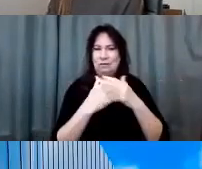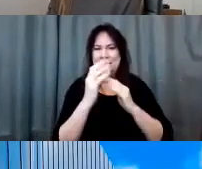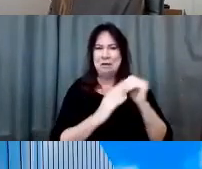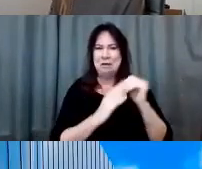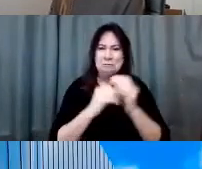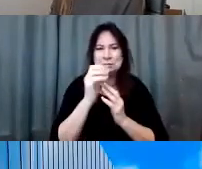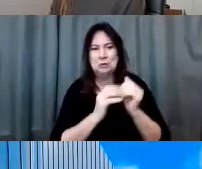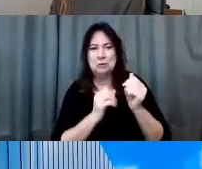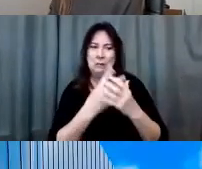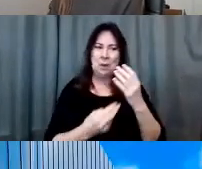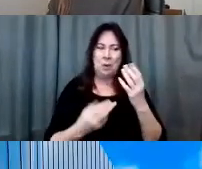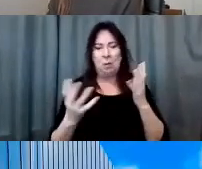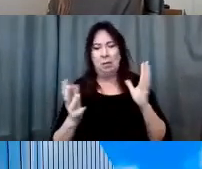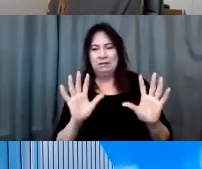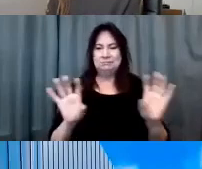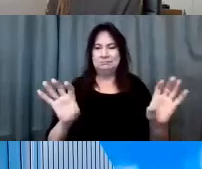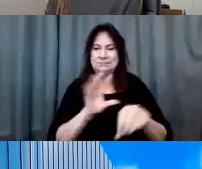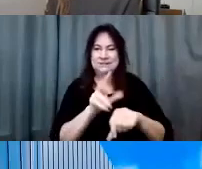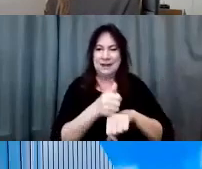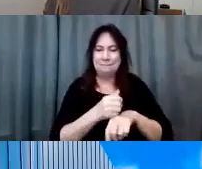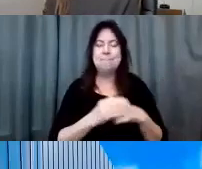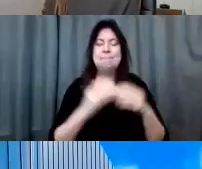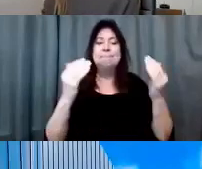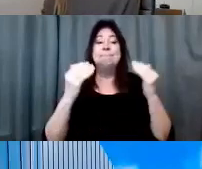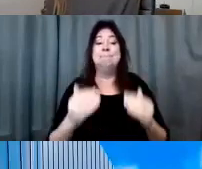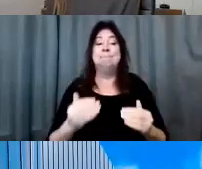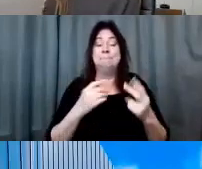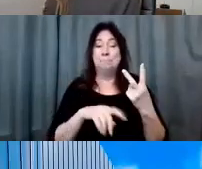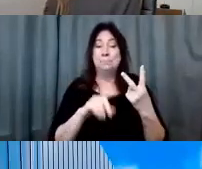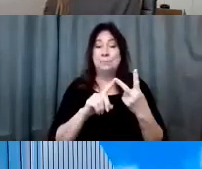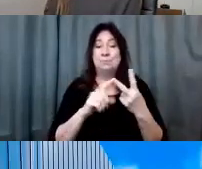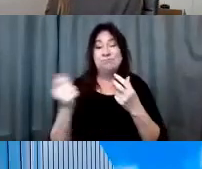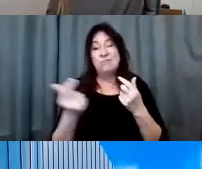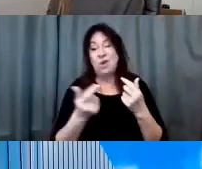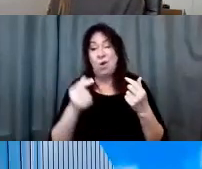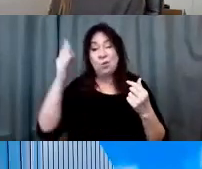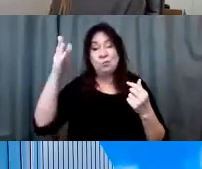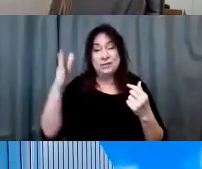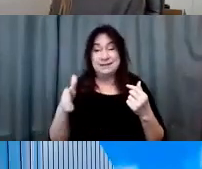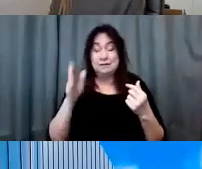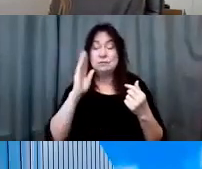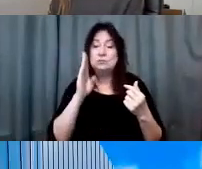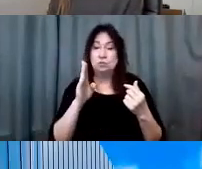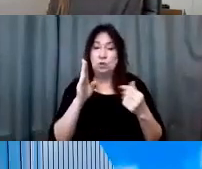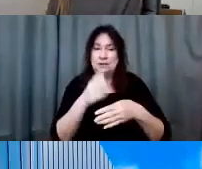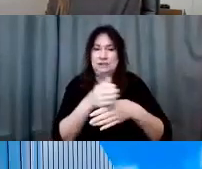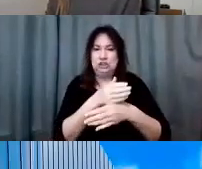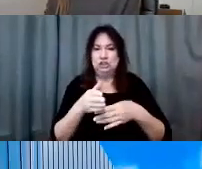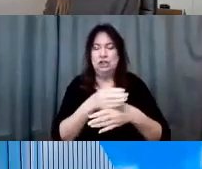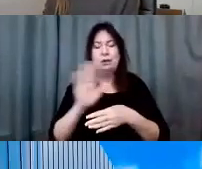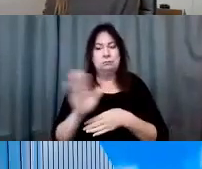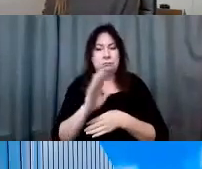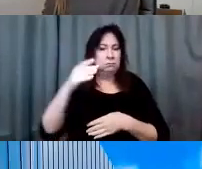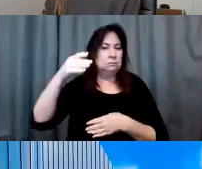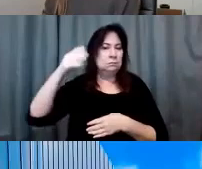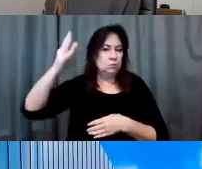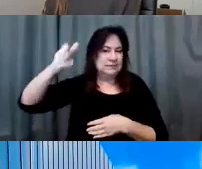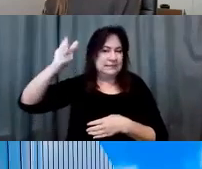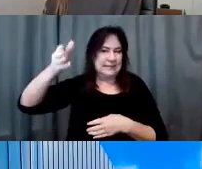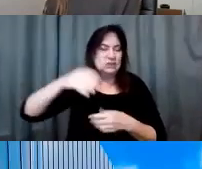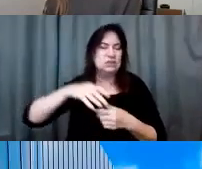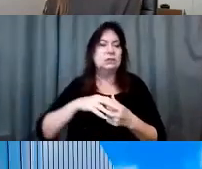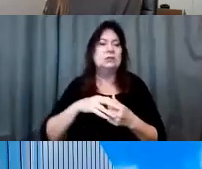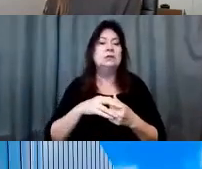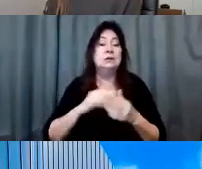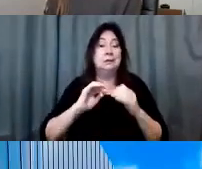both formats. The second point is all presenters are going to be sharing their presentations by way